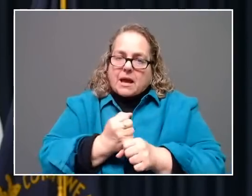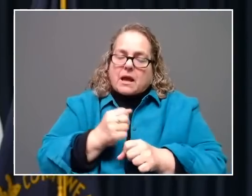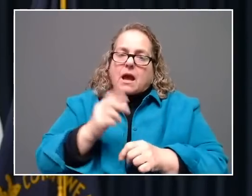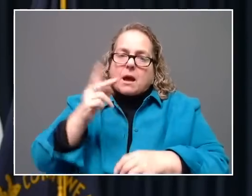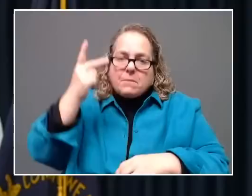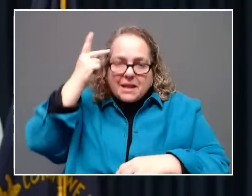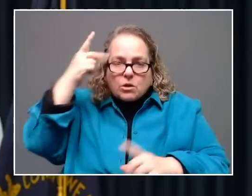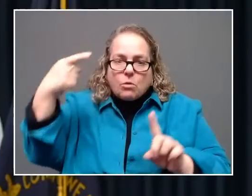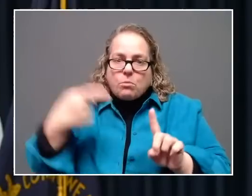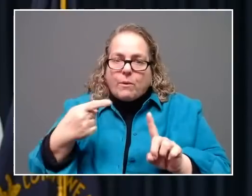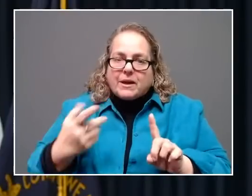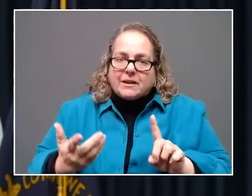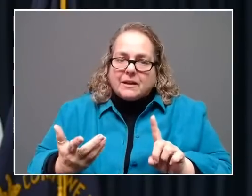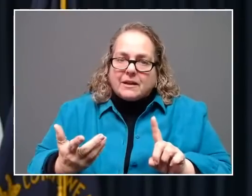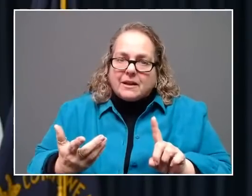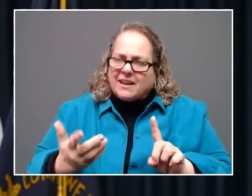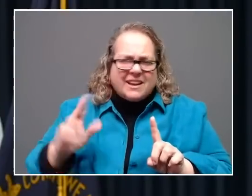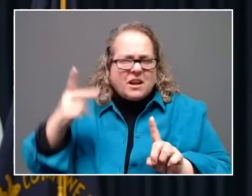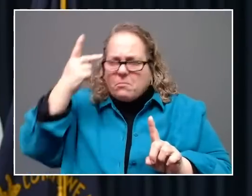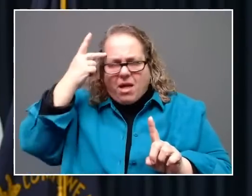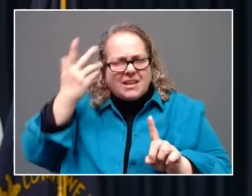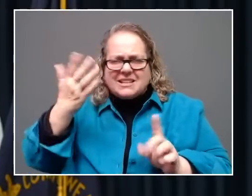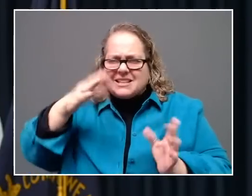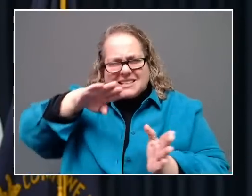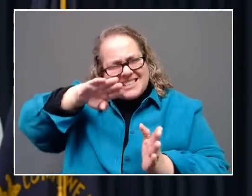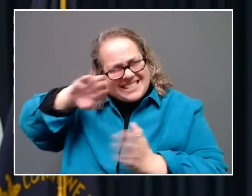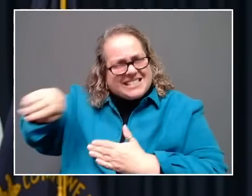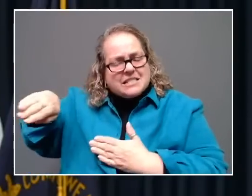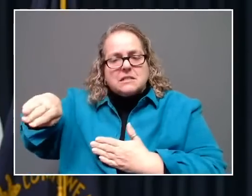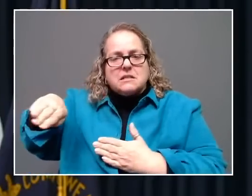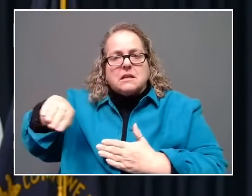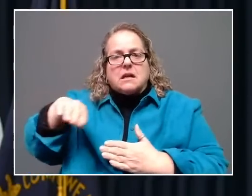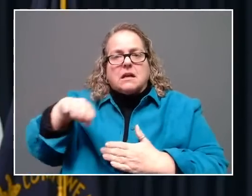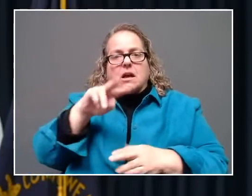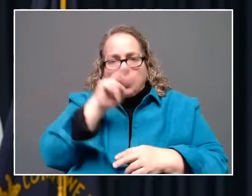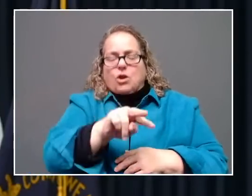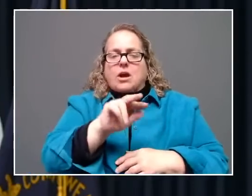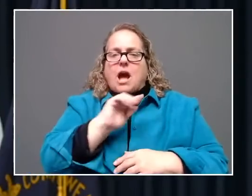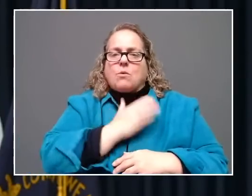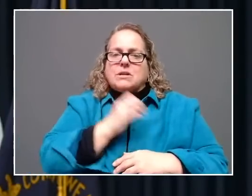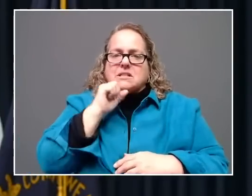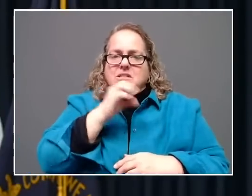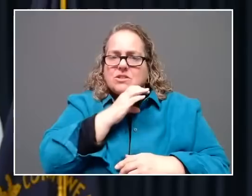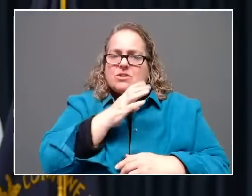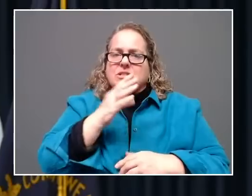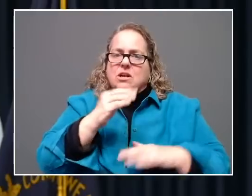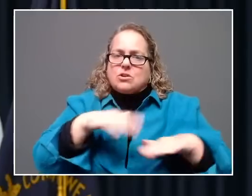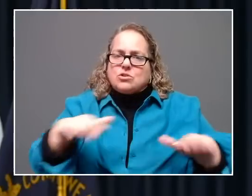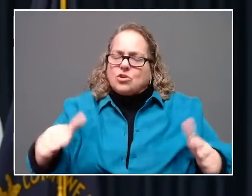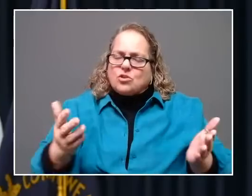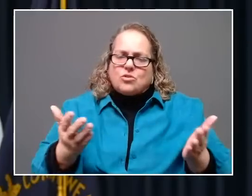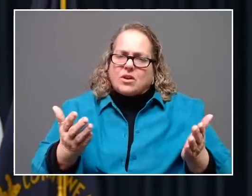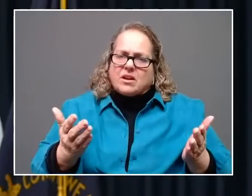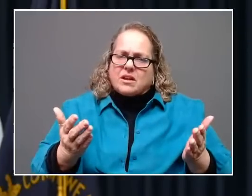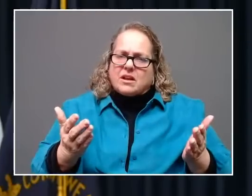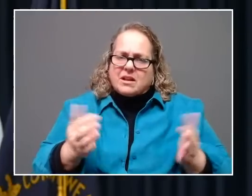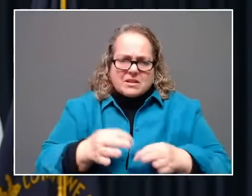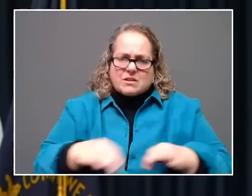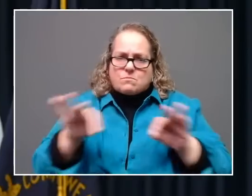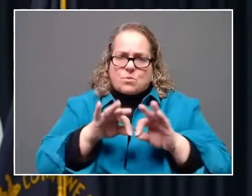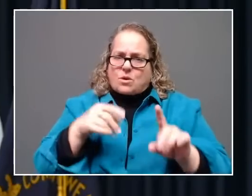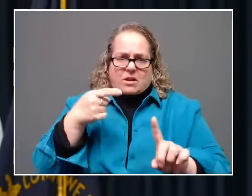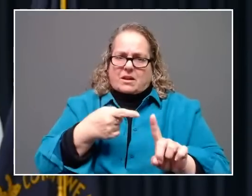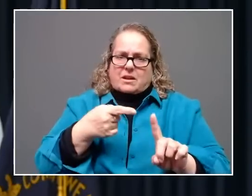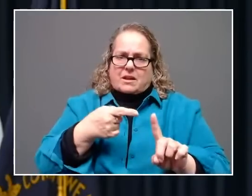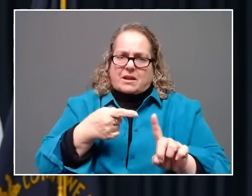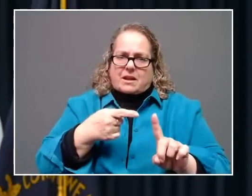other facet to it. And no matter how we try to weave our way around in statements, listen, the legislature will